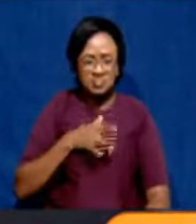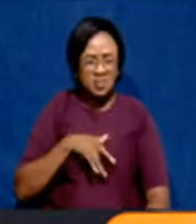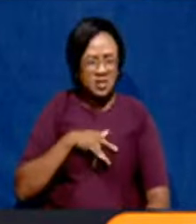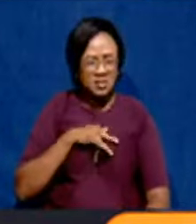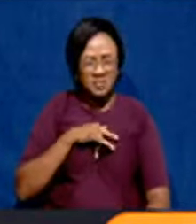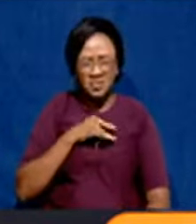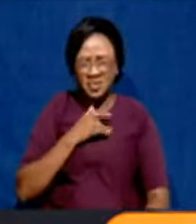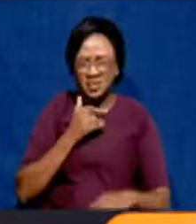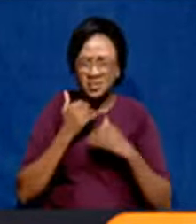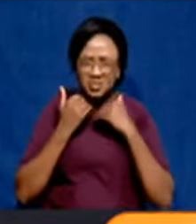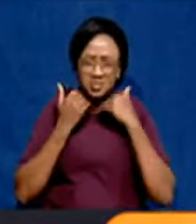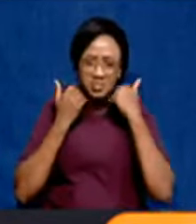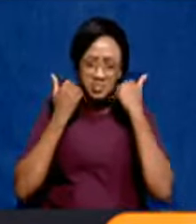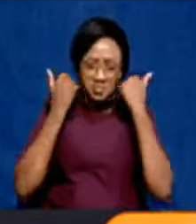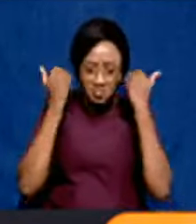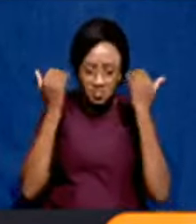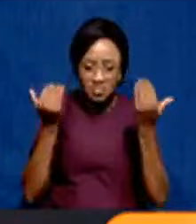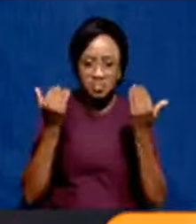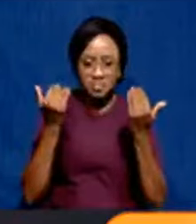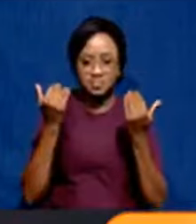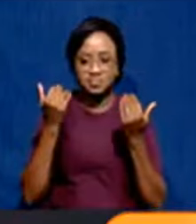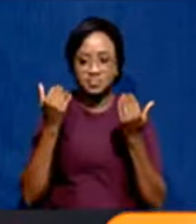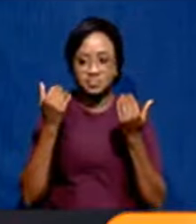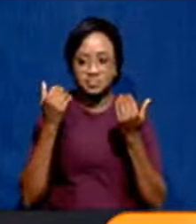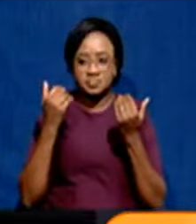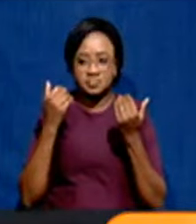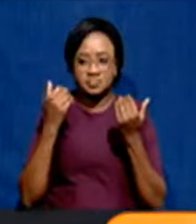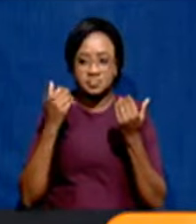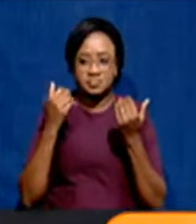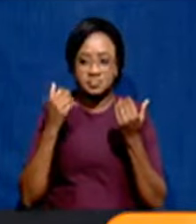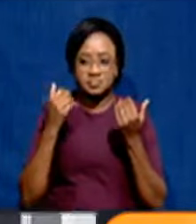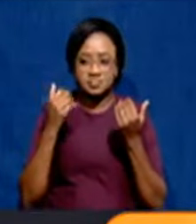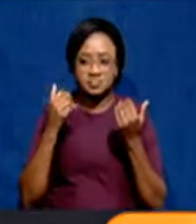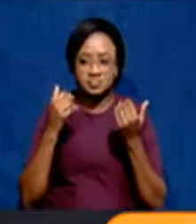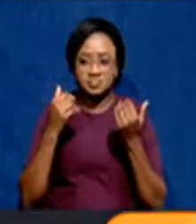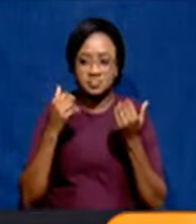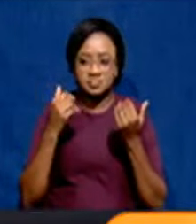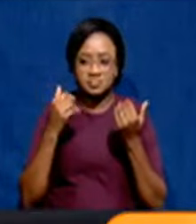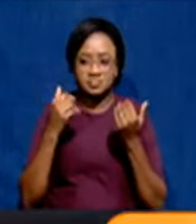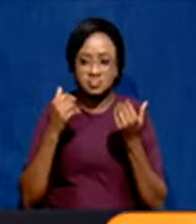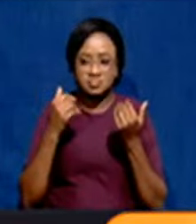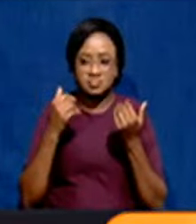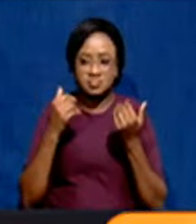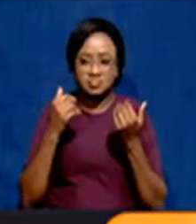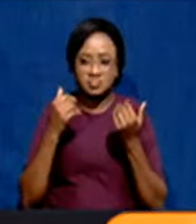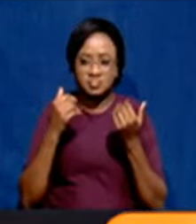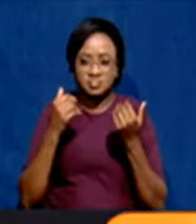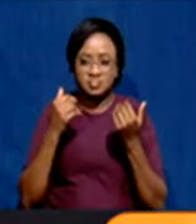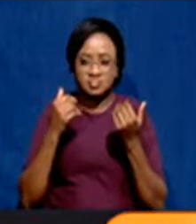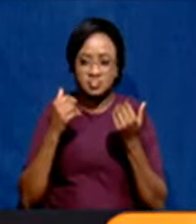that of frustration when one of our editors confirmed that